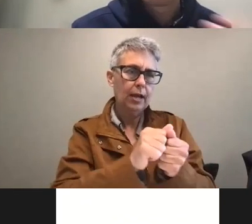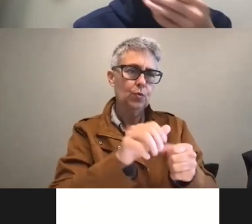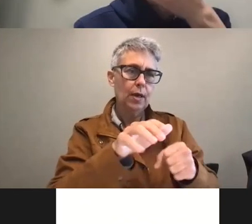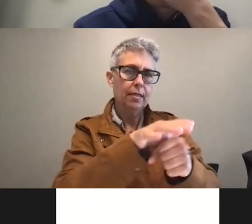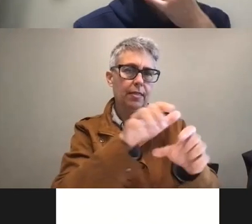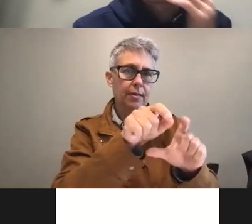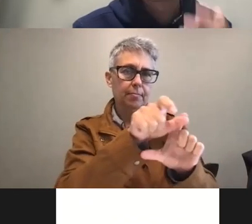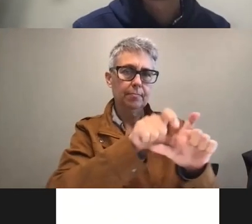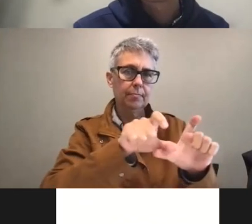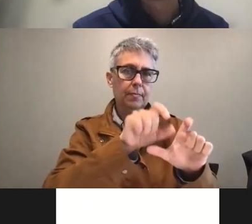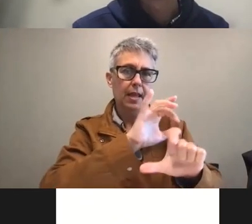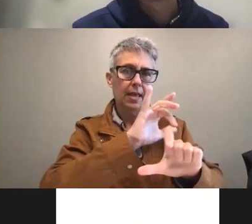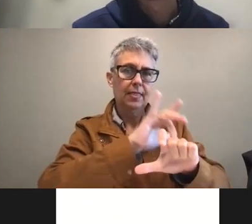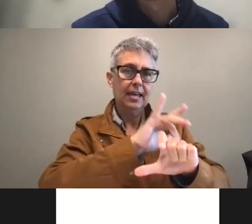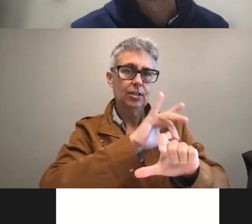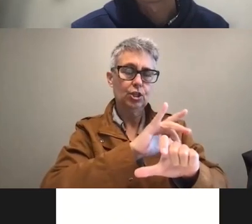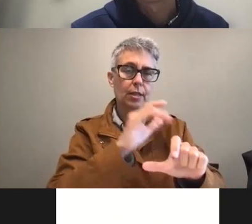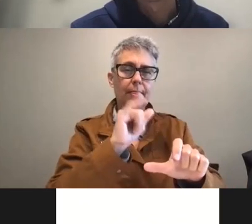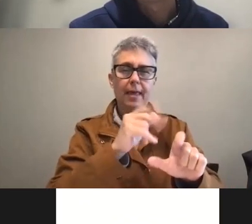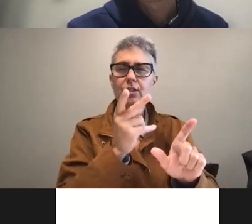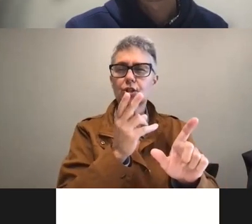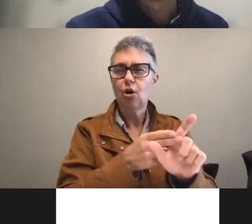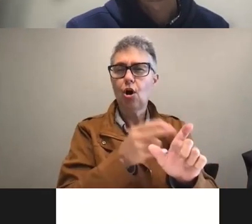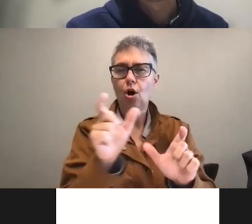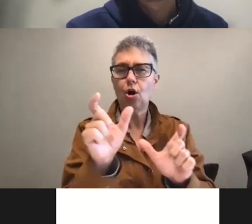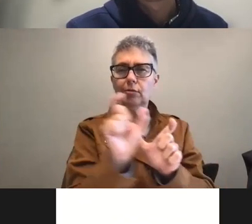docking. And let's see if we can use